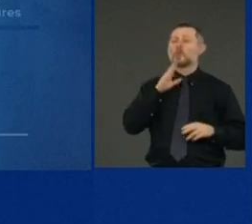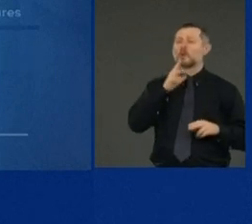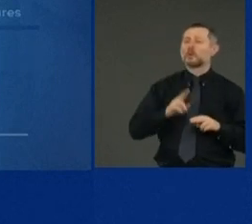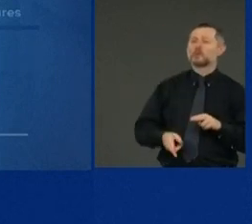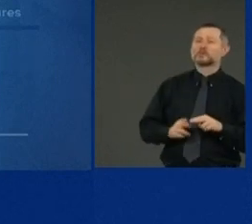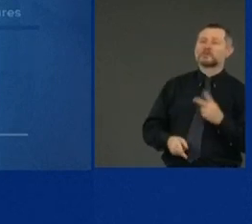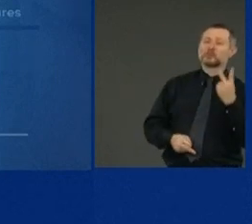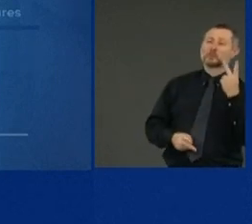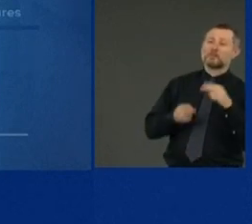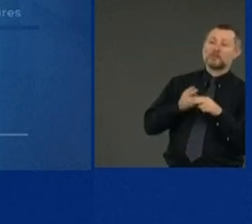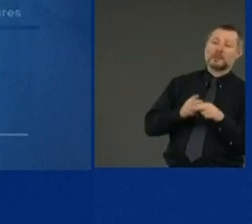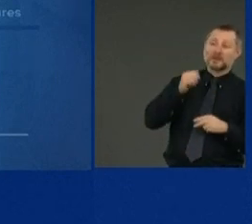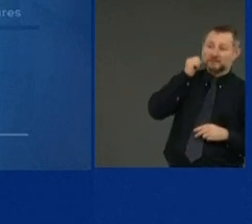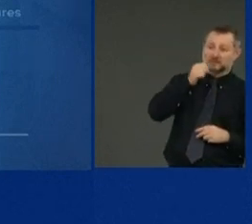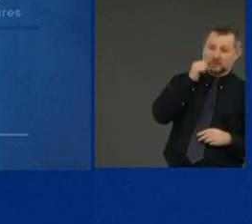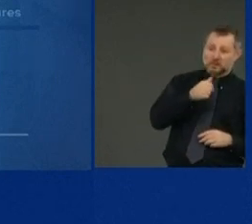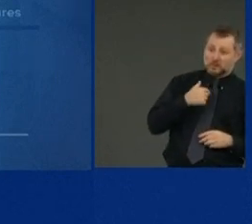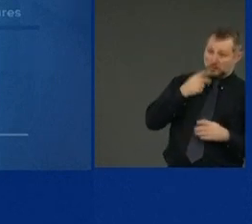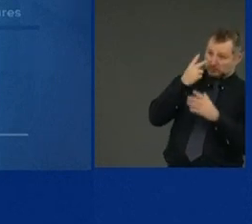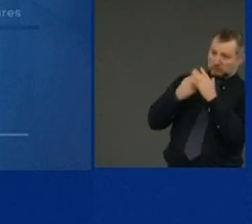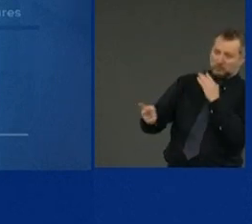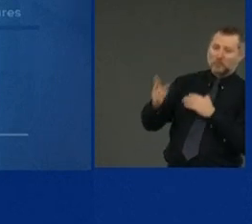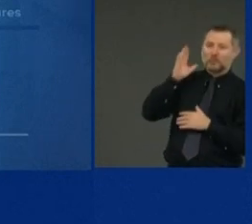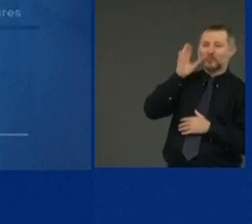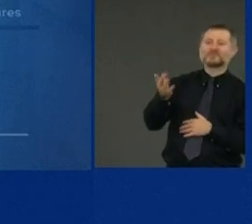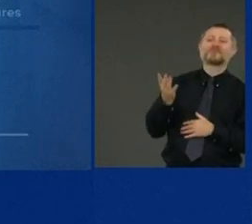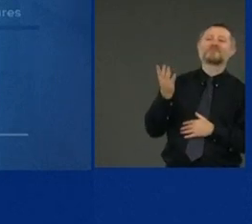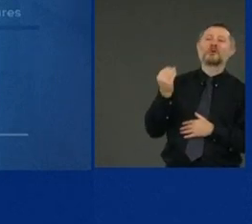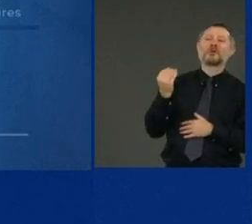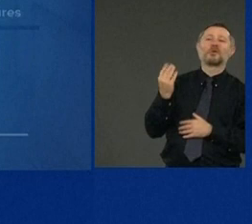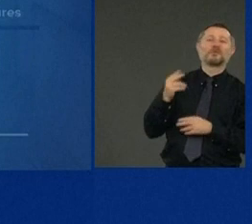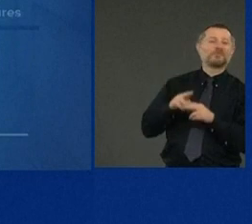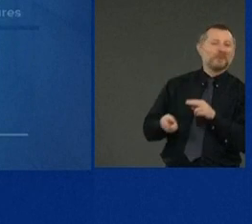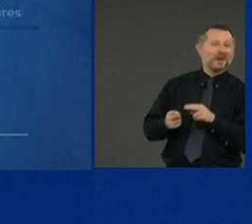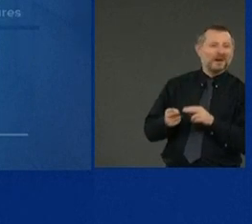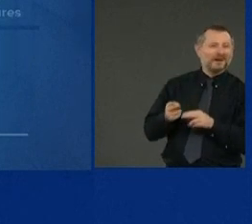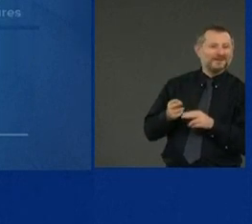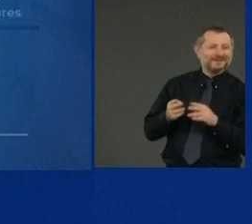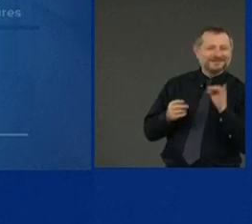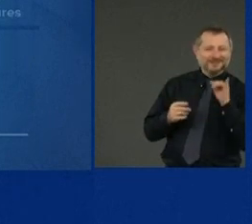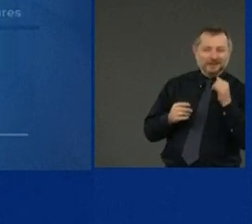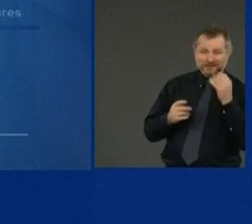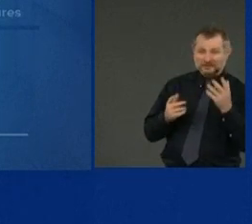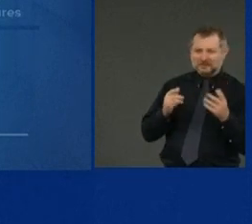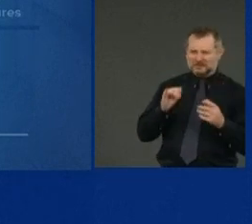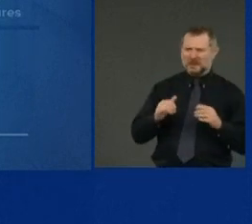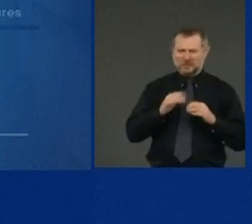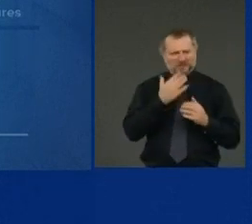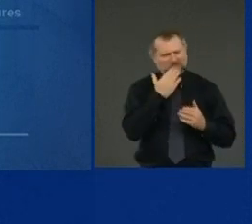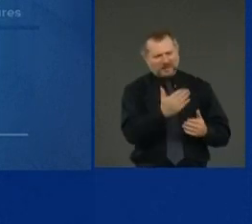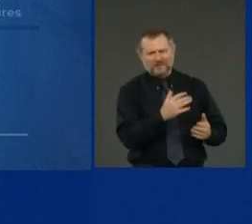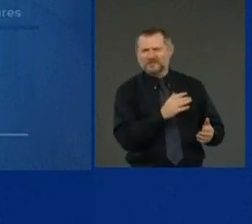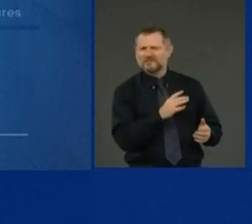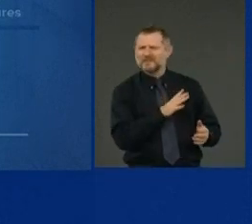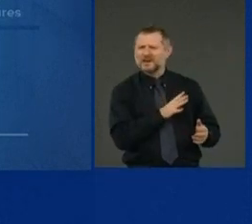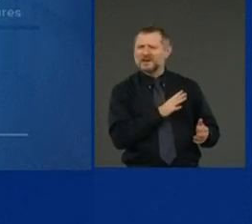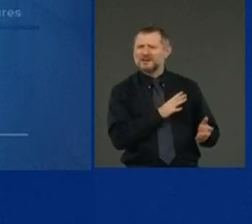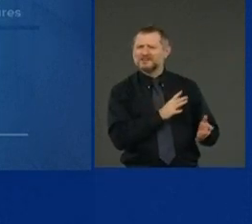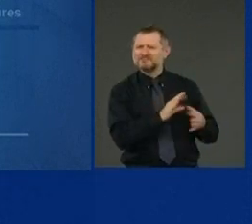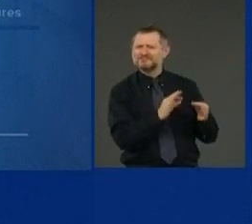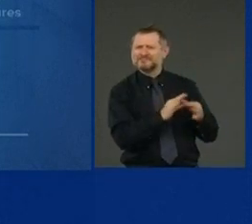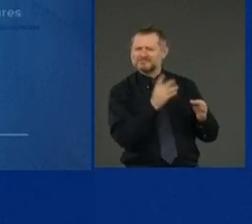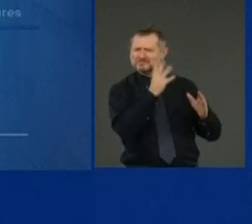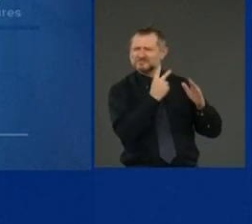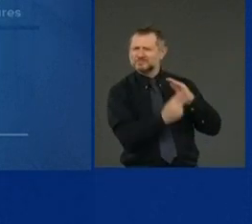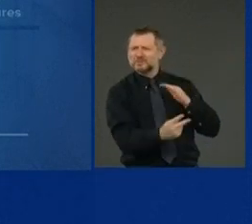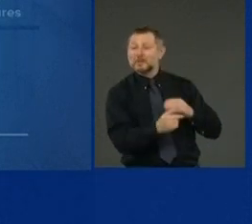you you're going to lose 14 pounds per week. Yeah, thank you. But it's all based on